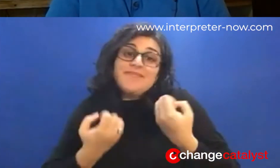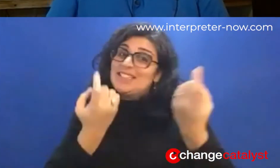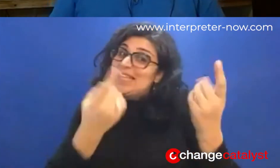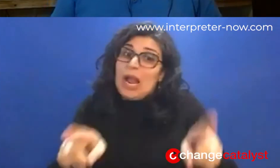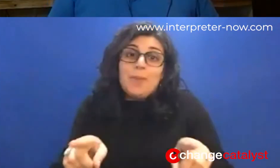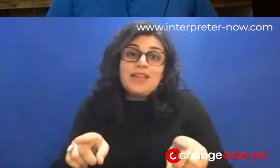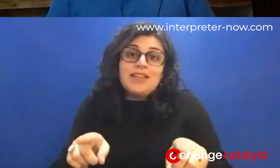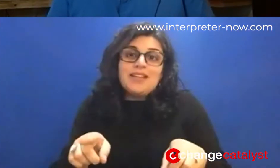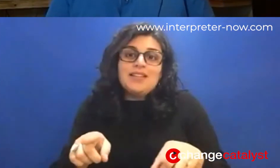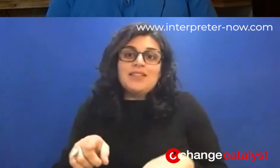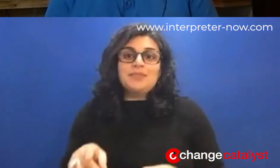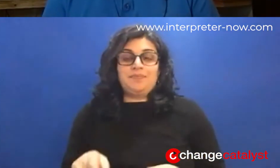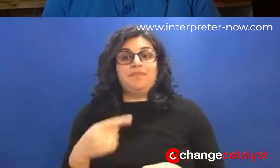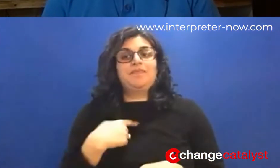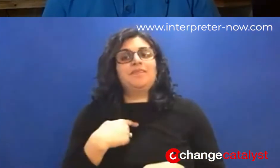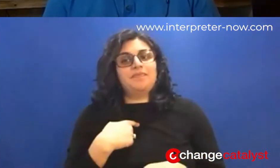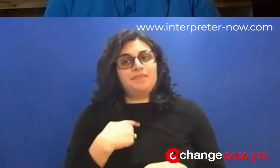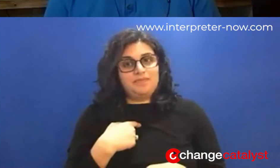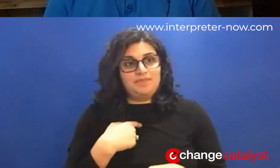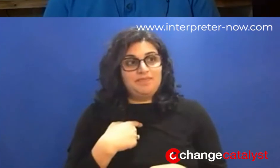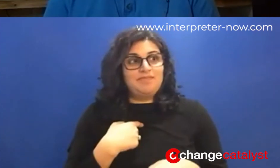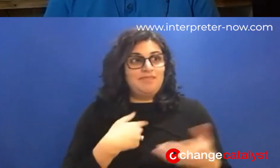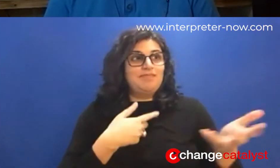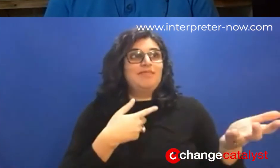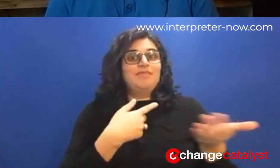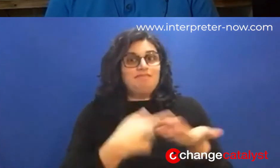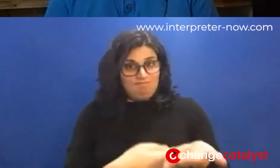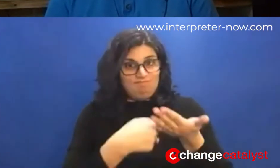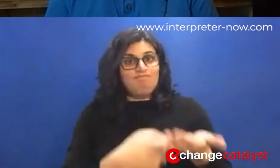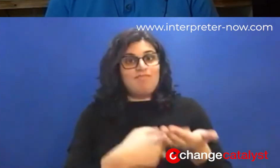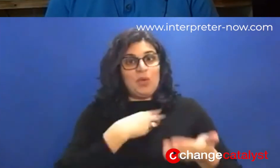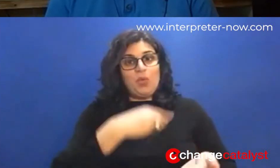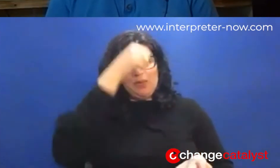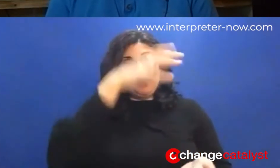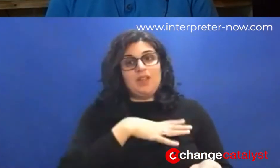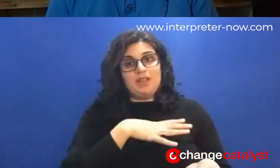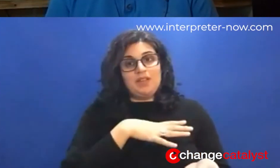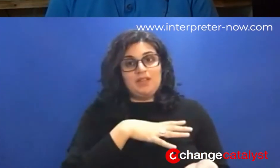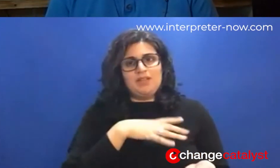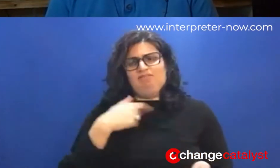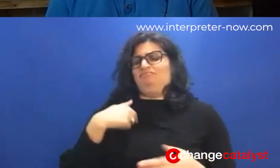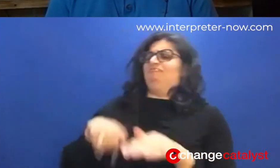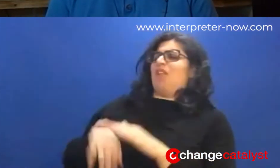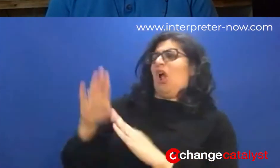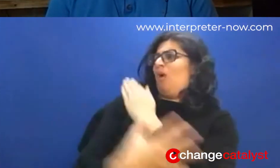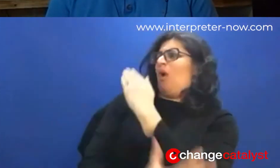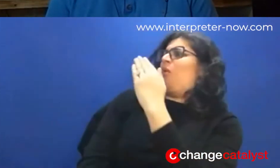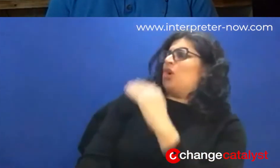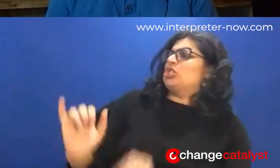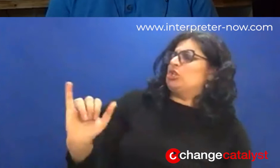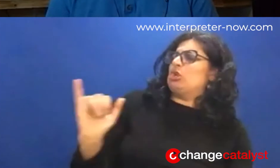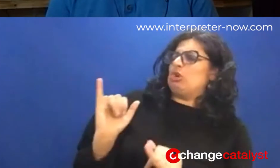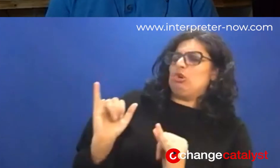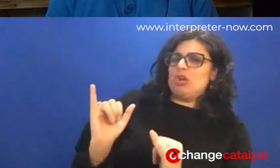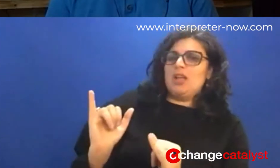some powerful conversations with white males who have said to me, "What do you mean I grew up poor?"